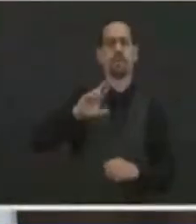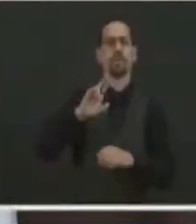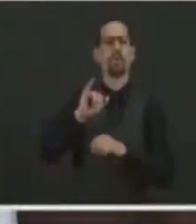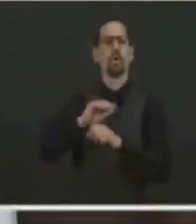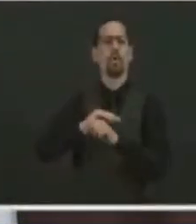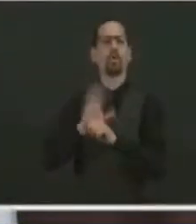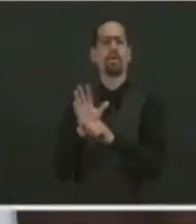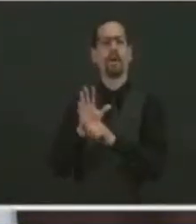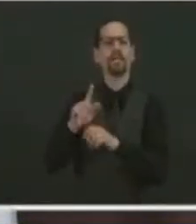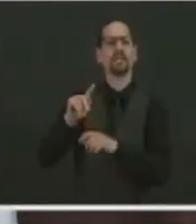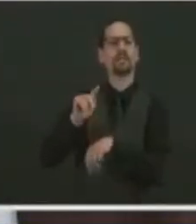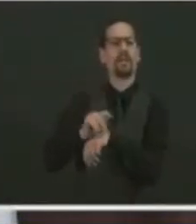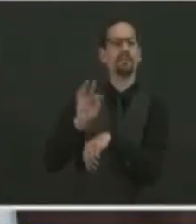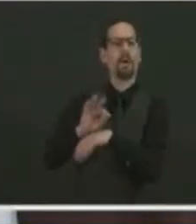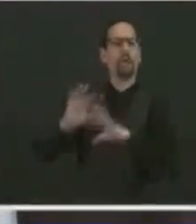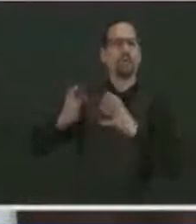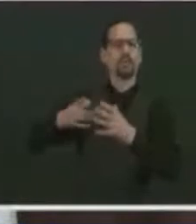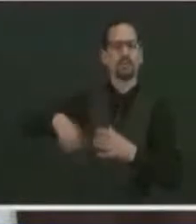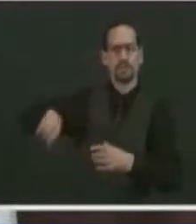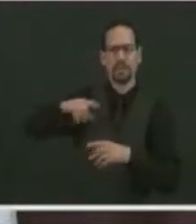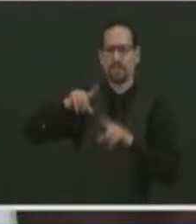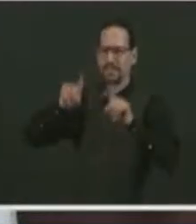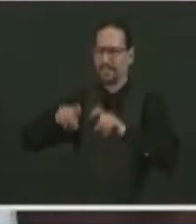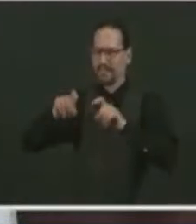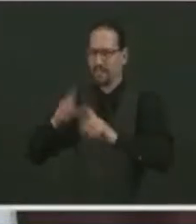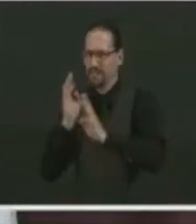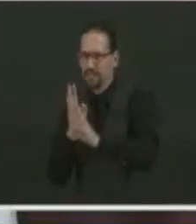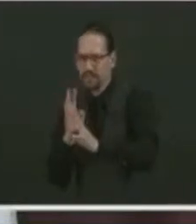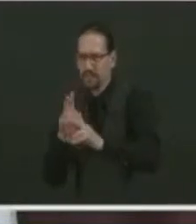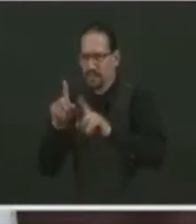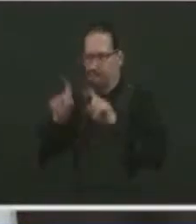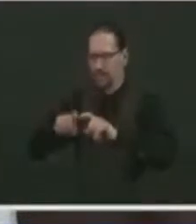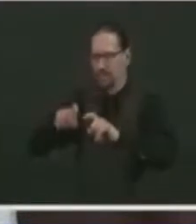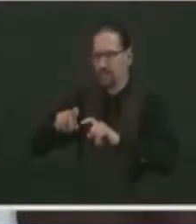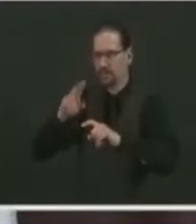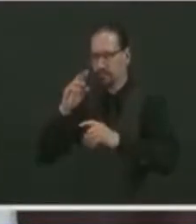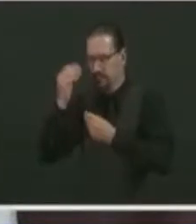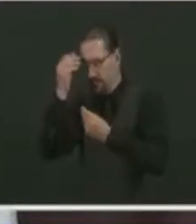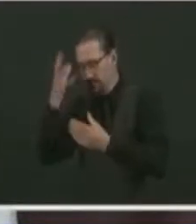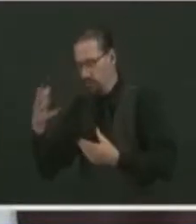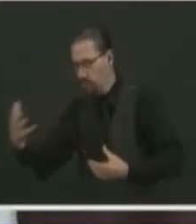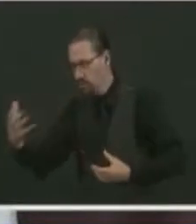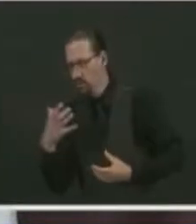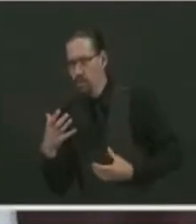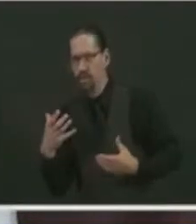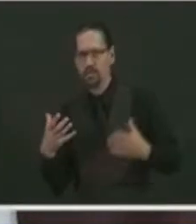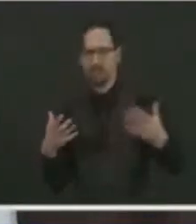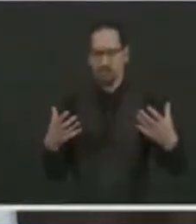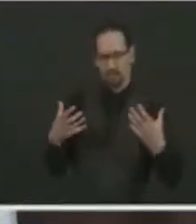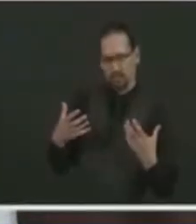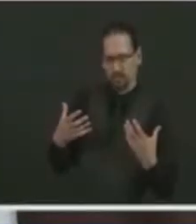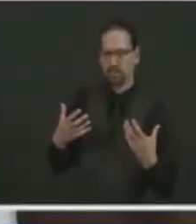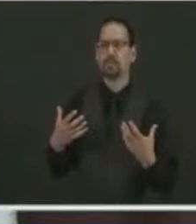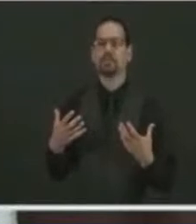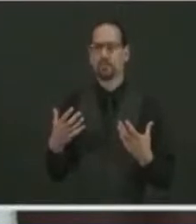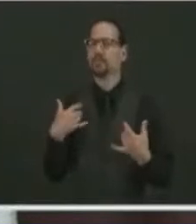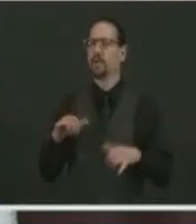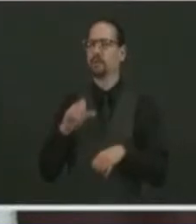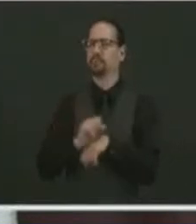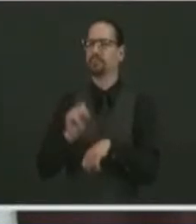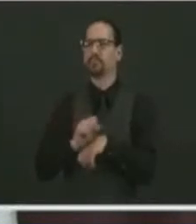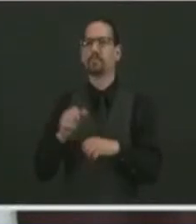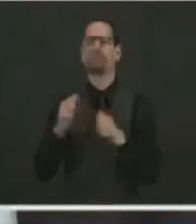that the governor activated. I have regular conversations and did most recently with Dr. Caliendo and